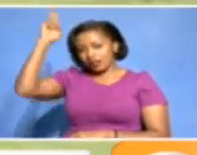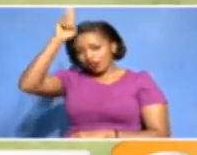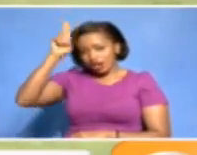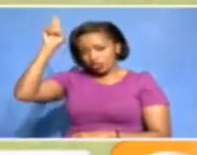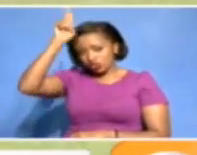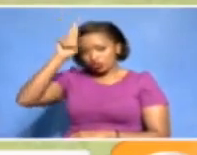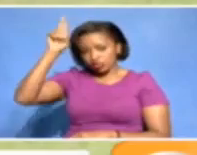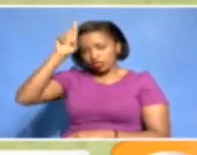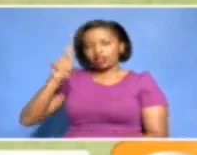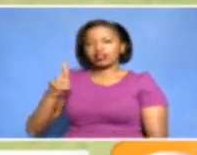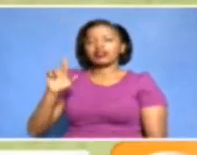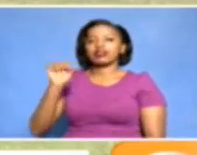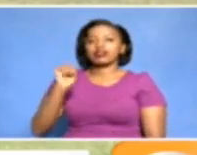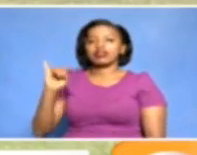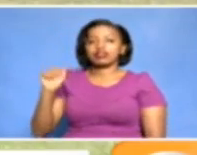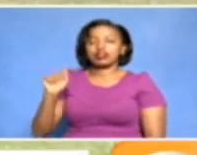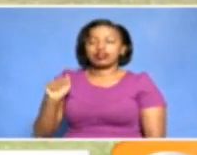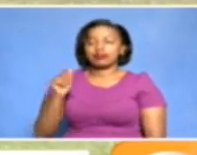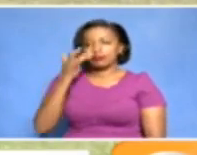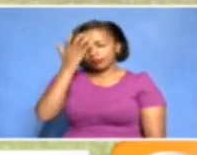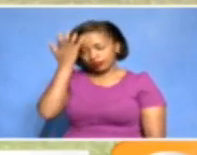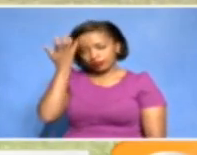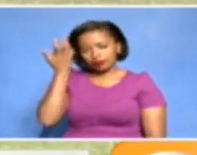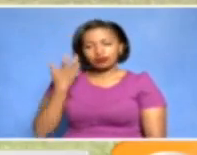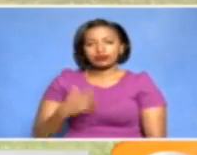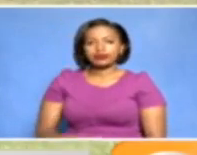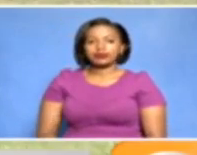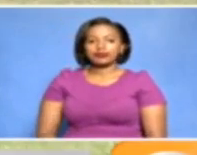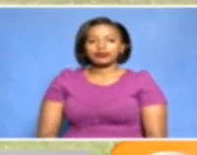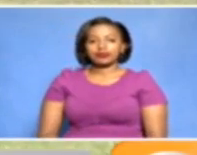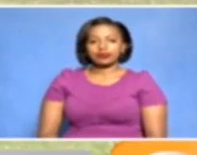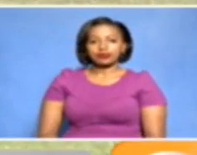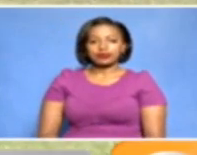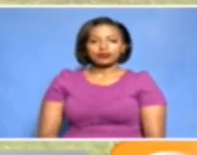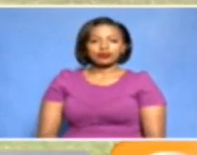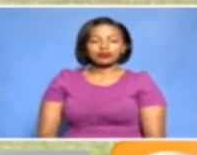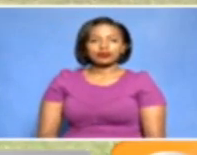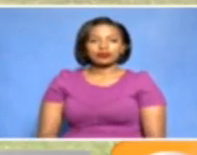Thank you.